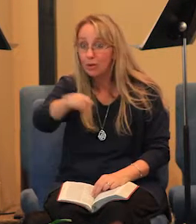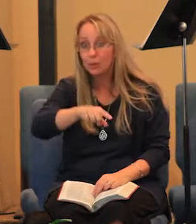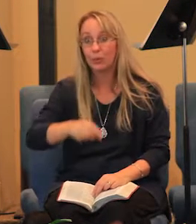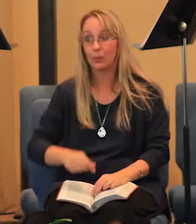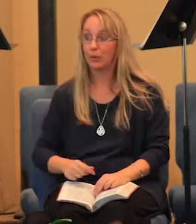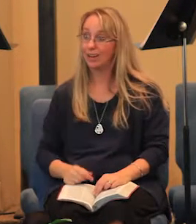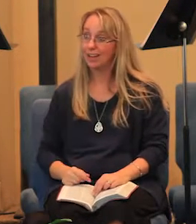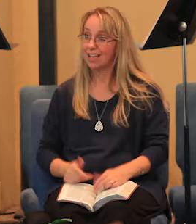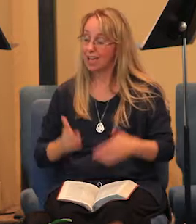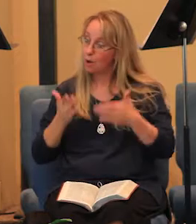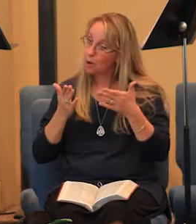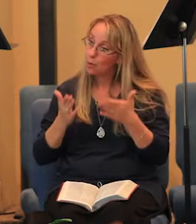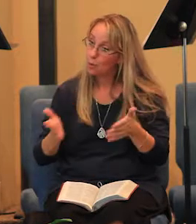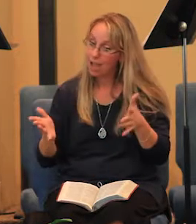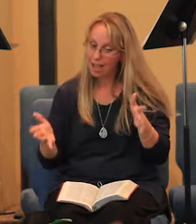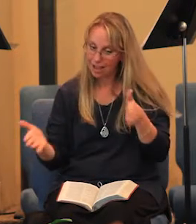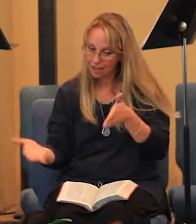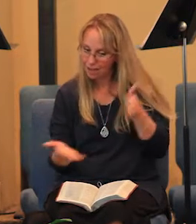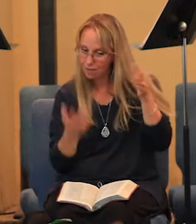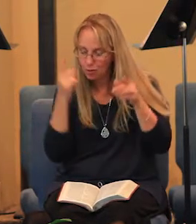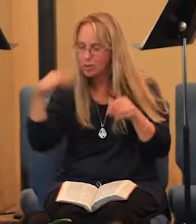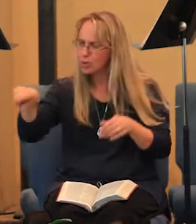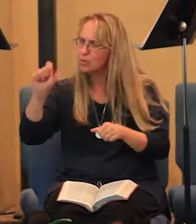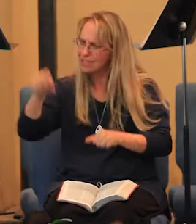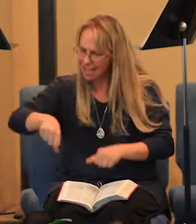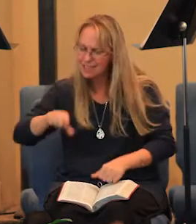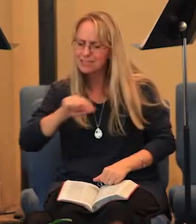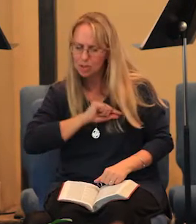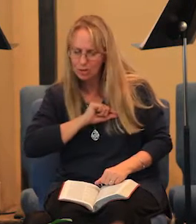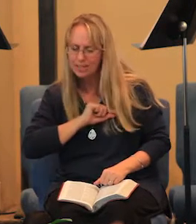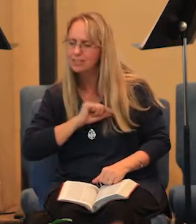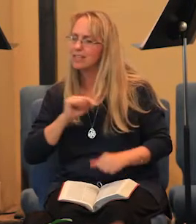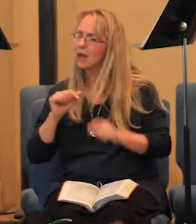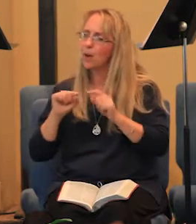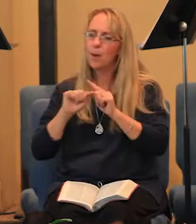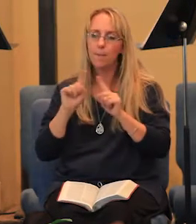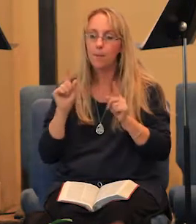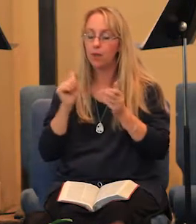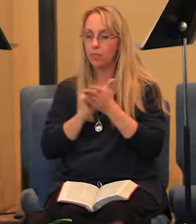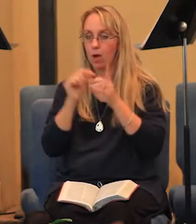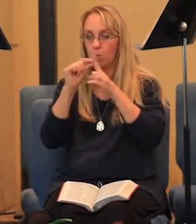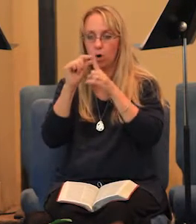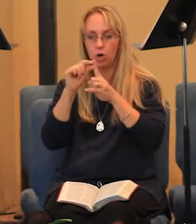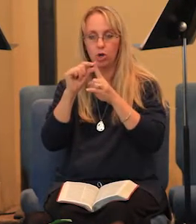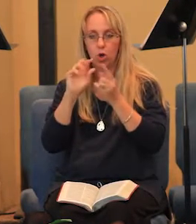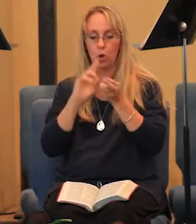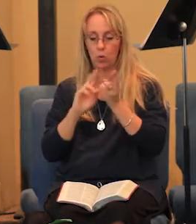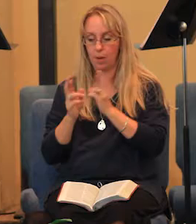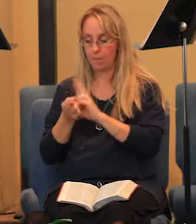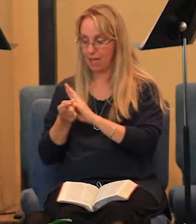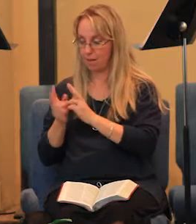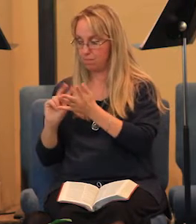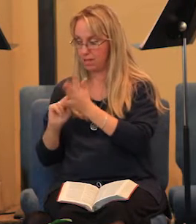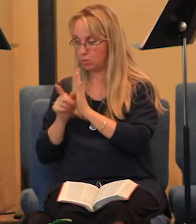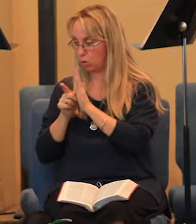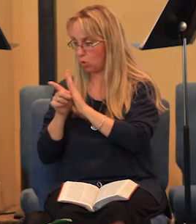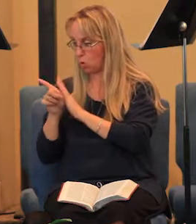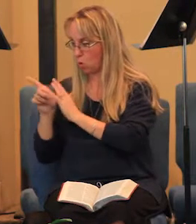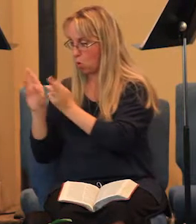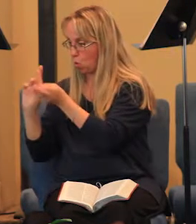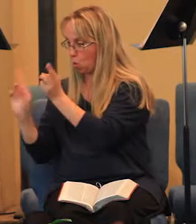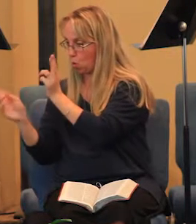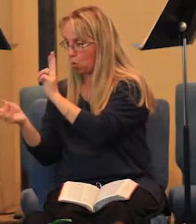He's made a way for you. And yes, you're guilty. But basically, and again, that word repent is you're going this way and you turn around and you go the